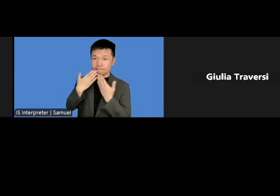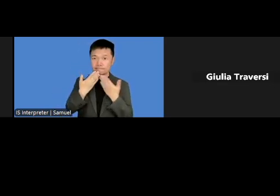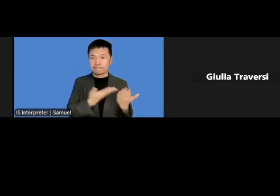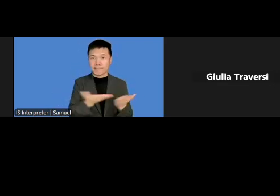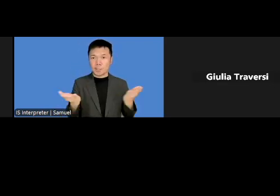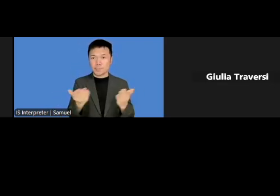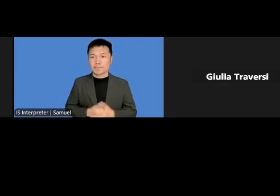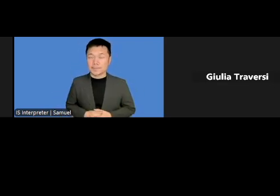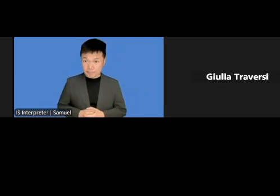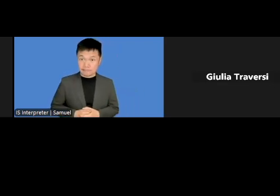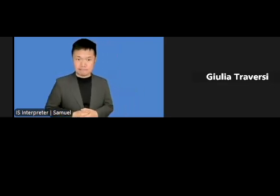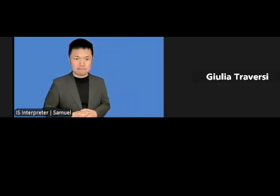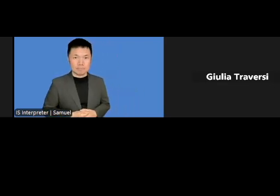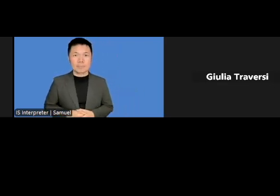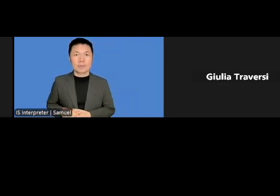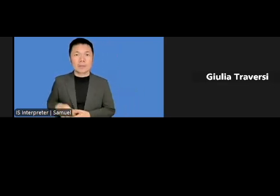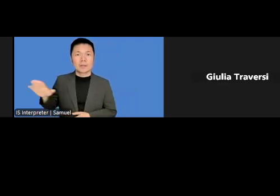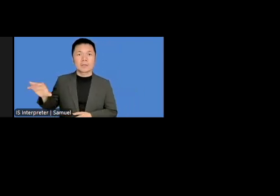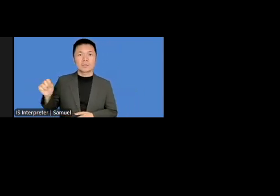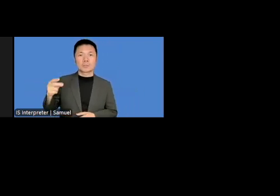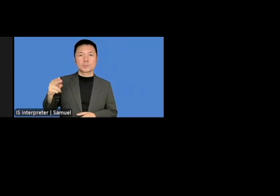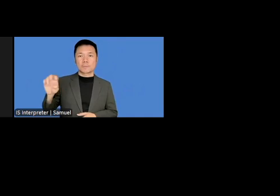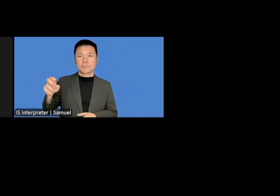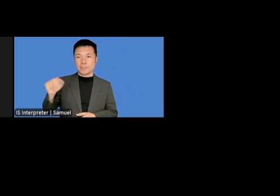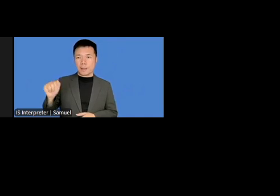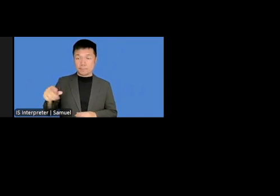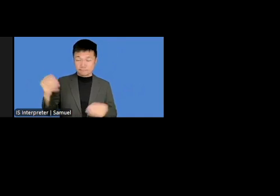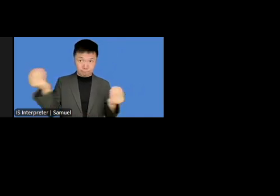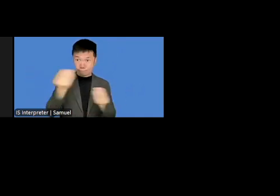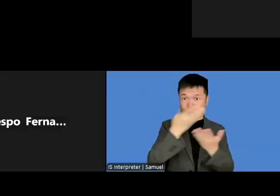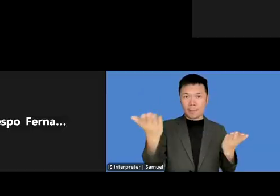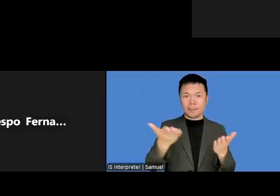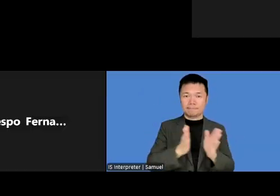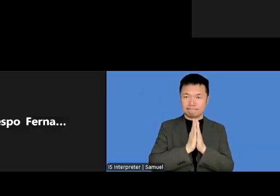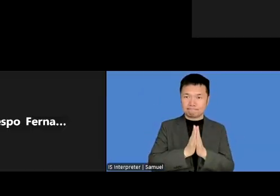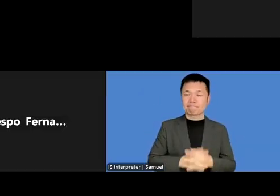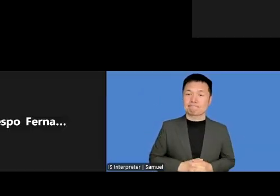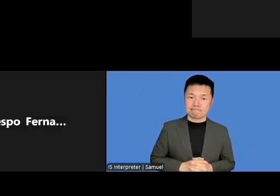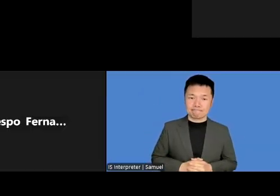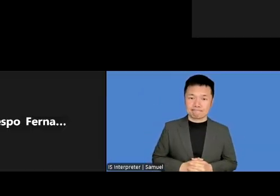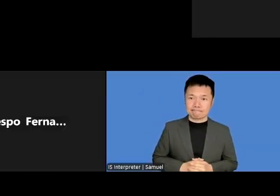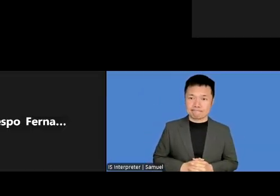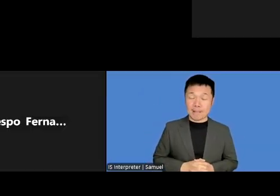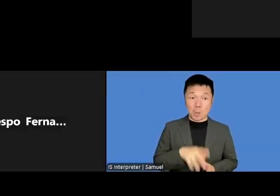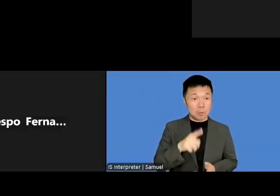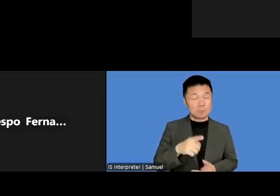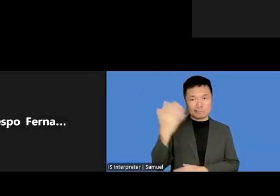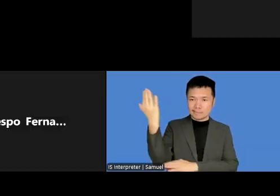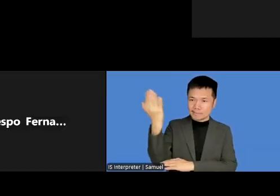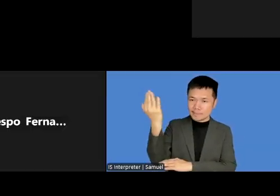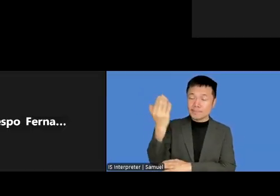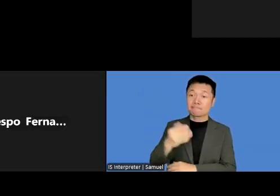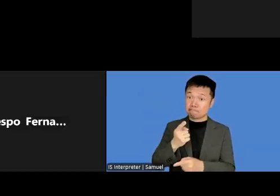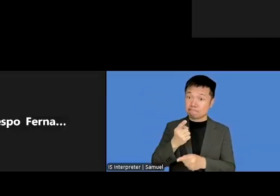Thank you so much, Perpetua. I think what was really important that you mentioned was, how